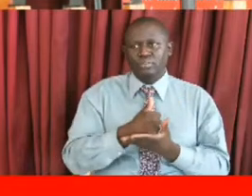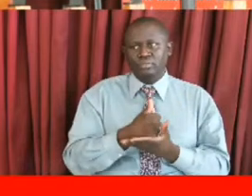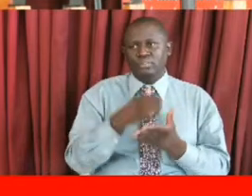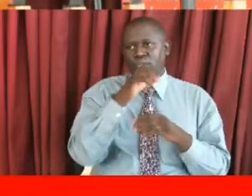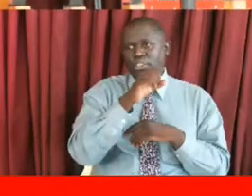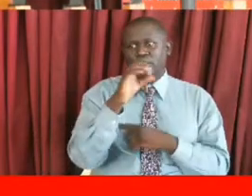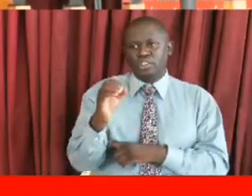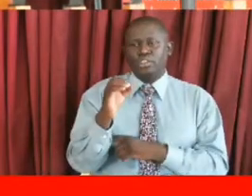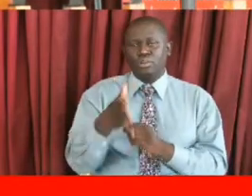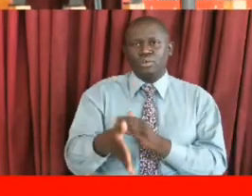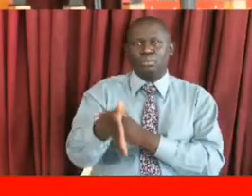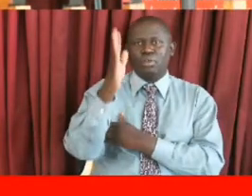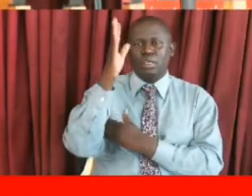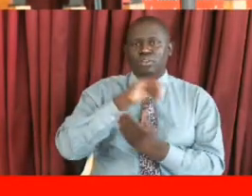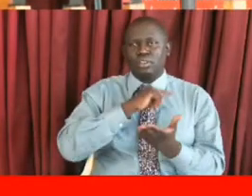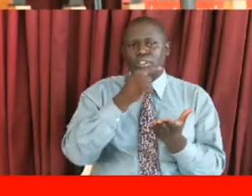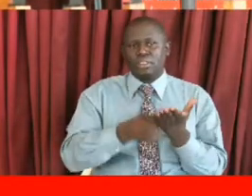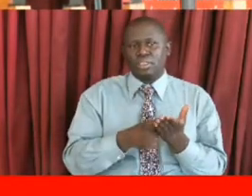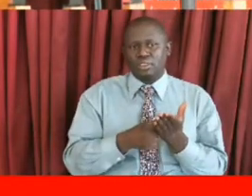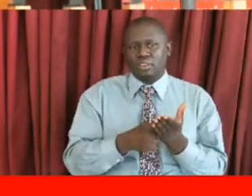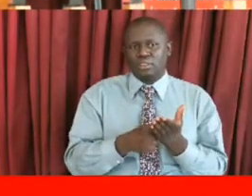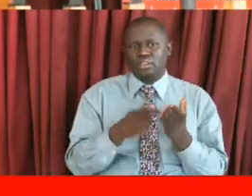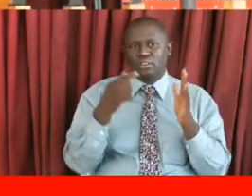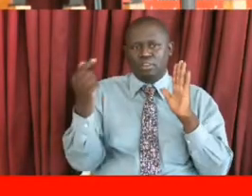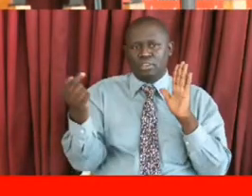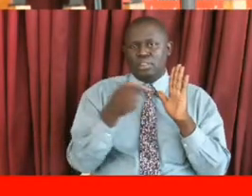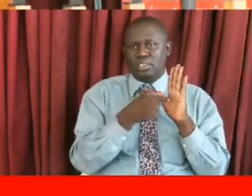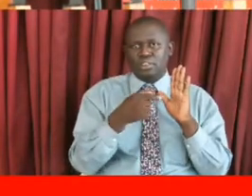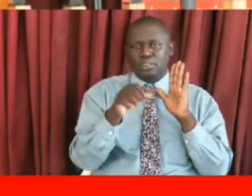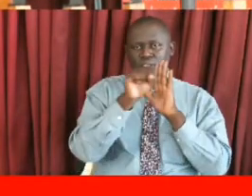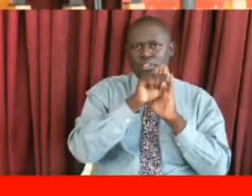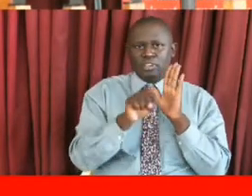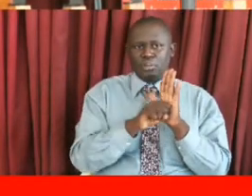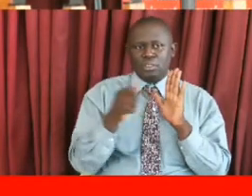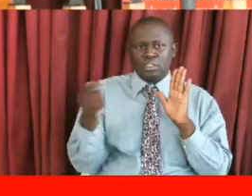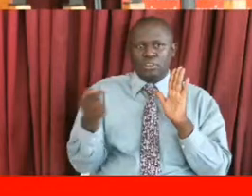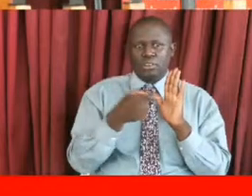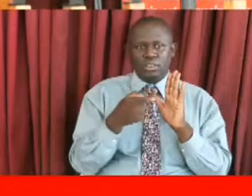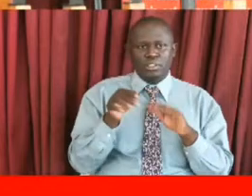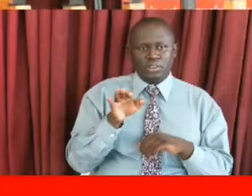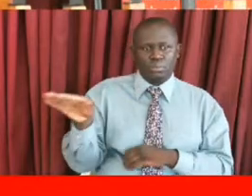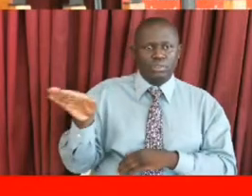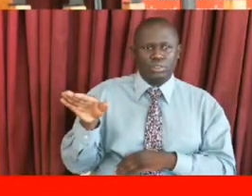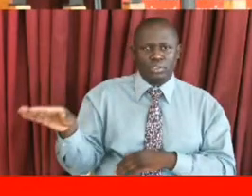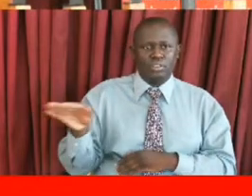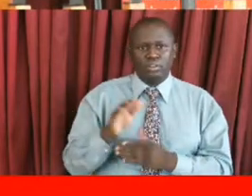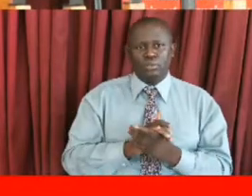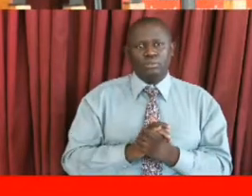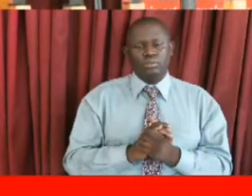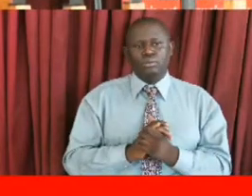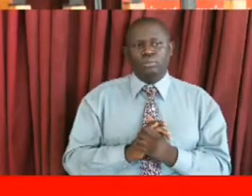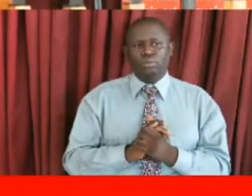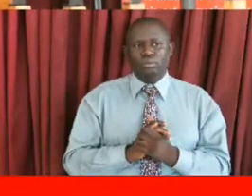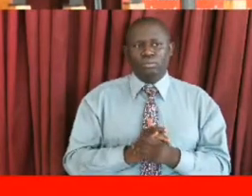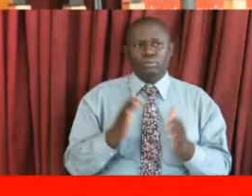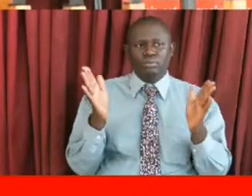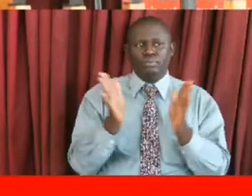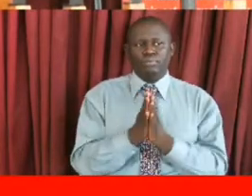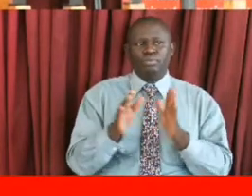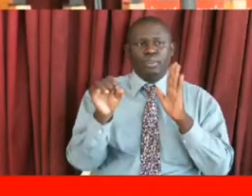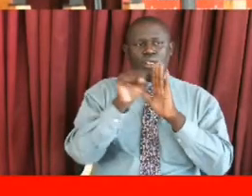so by God's grace we have a subject this morning and uh the